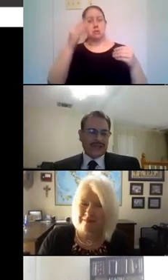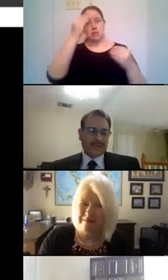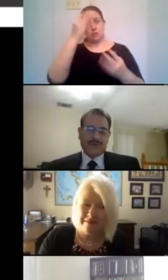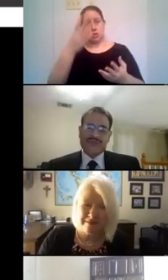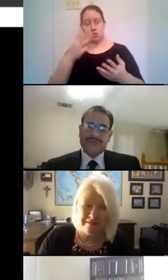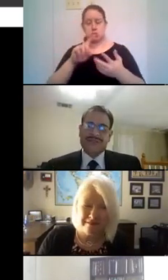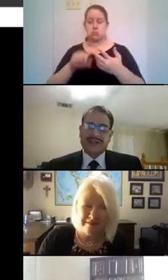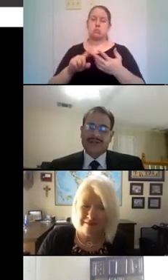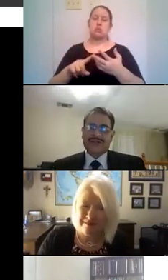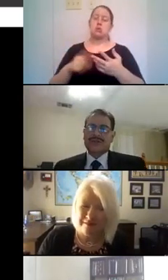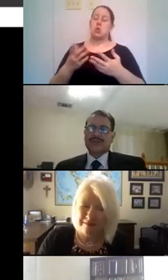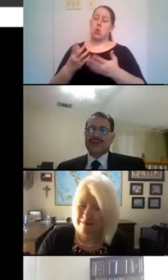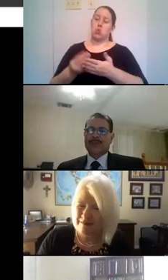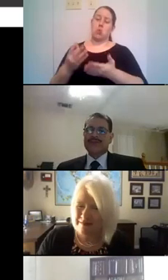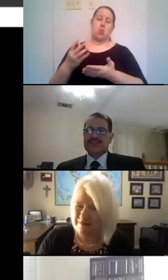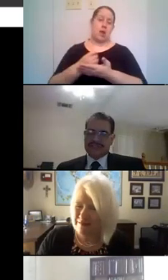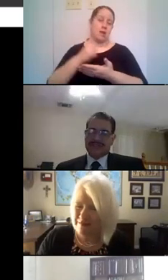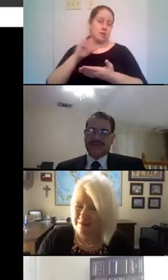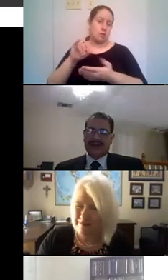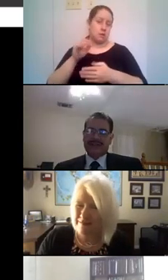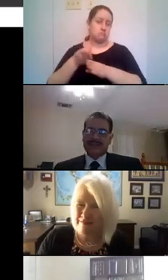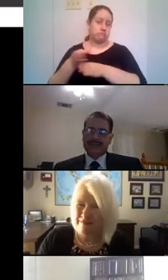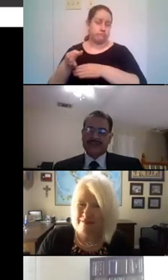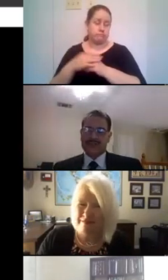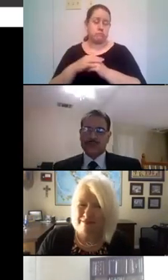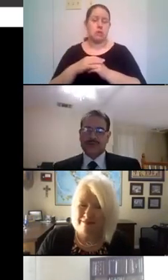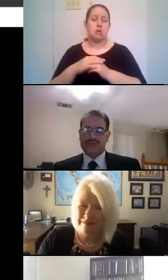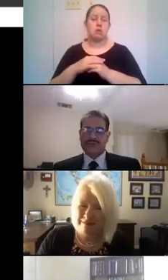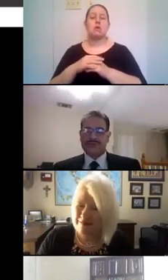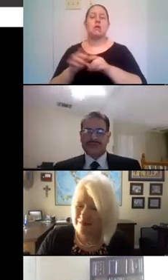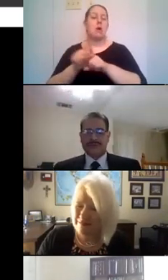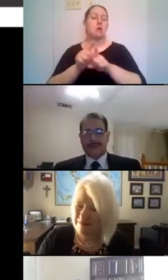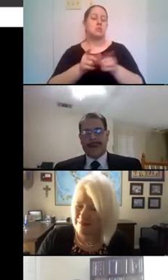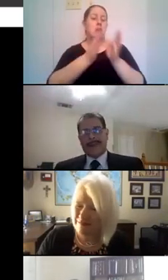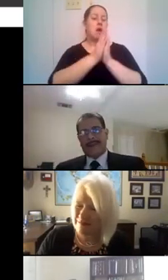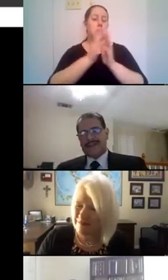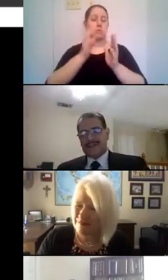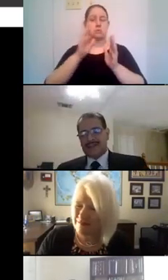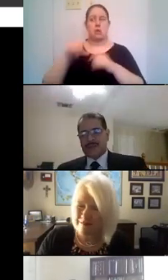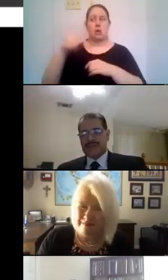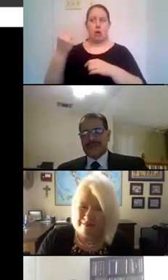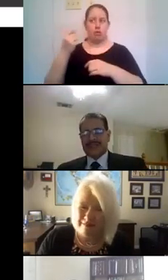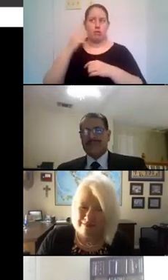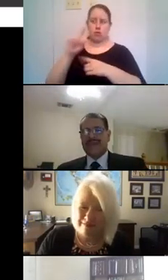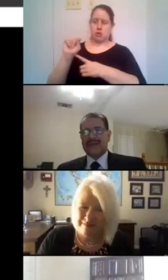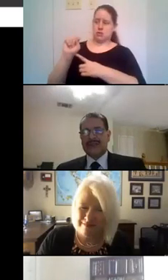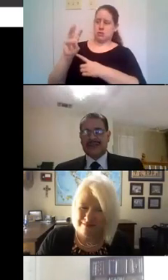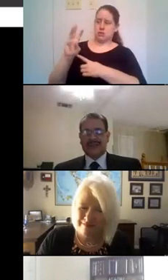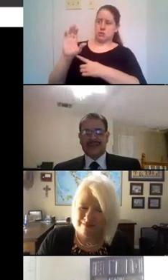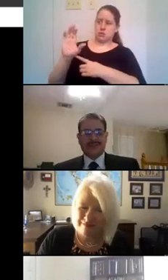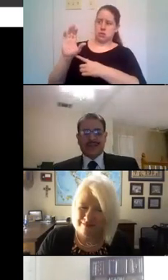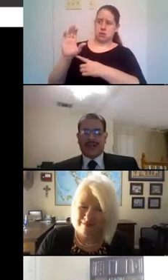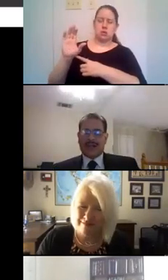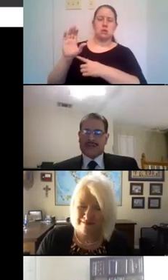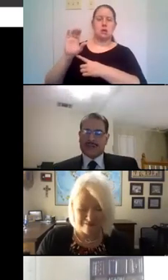we asked for something else to help us justify to the Texas Workforce Commission that this was a demand